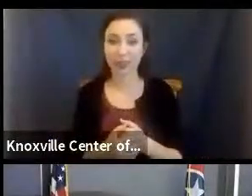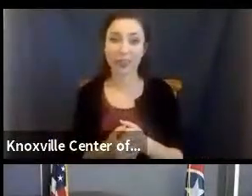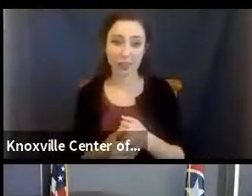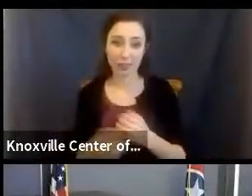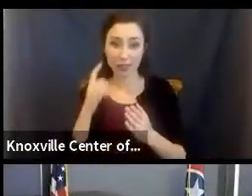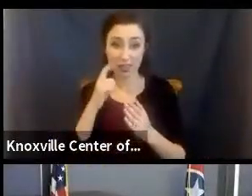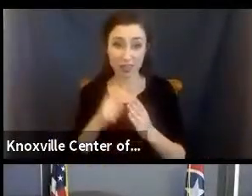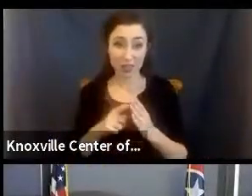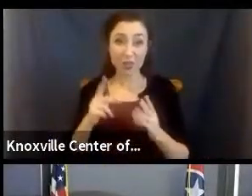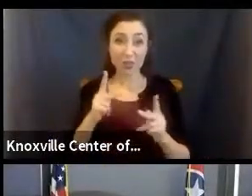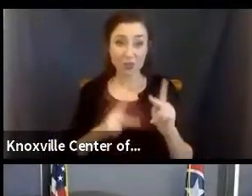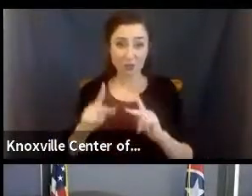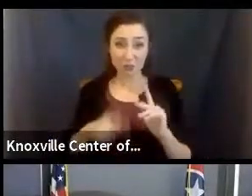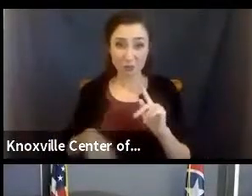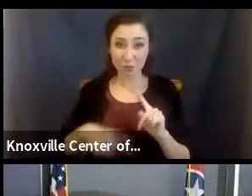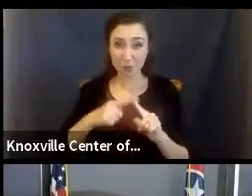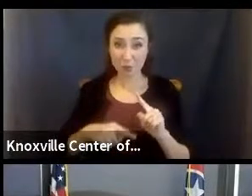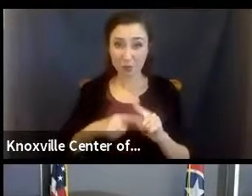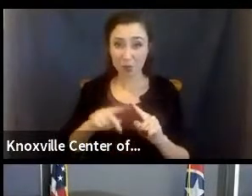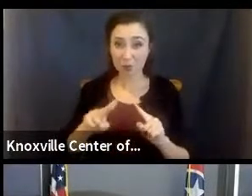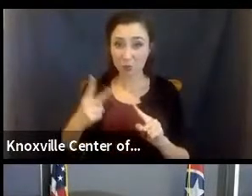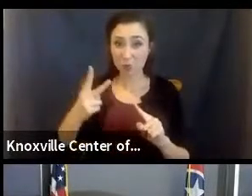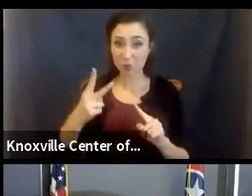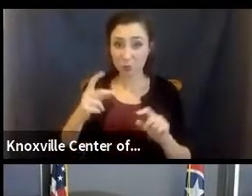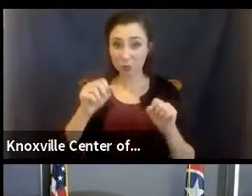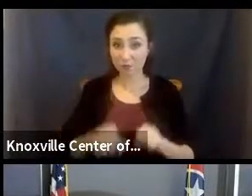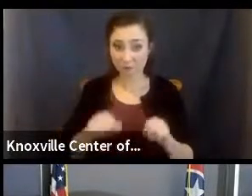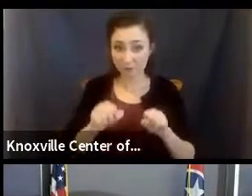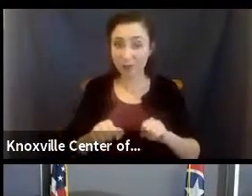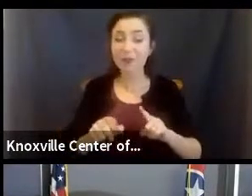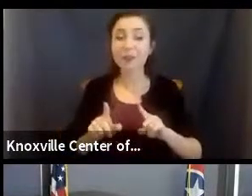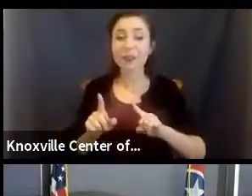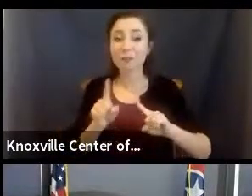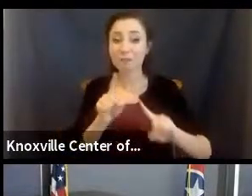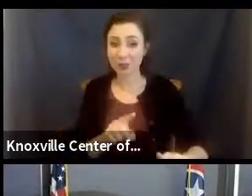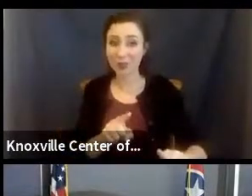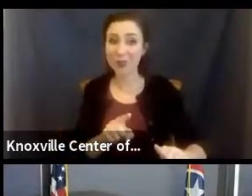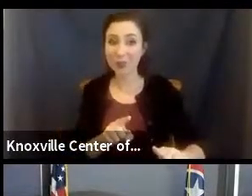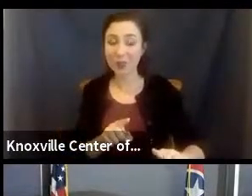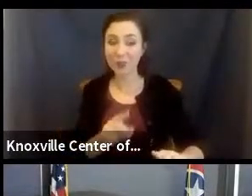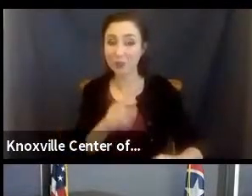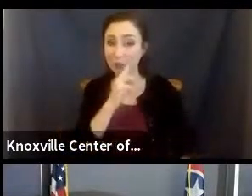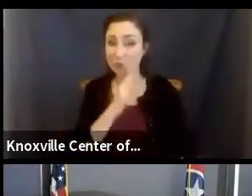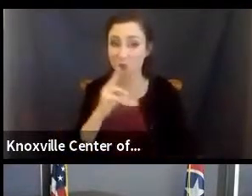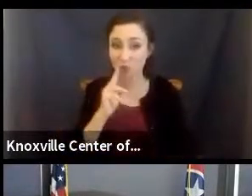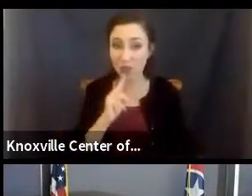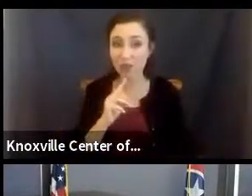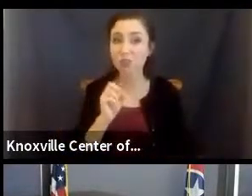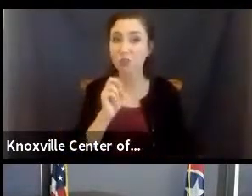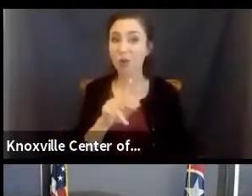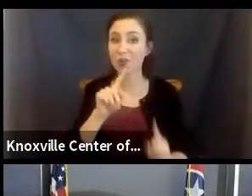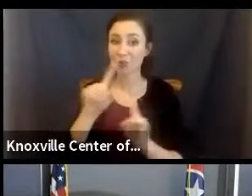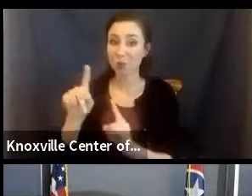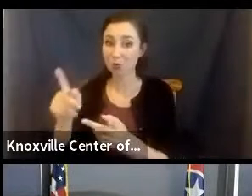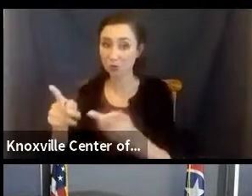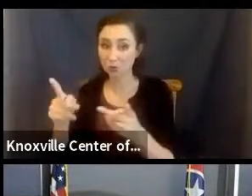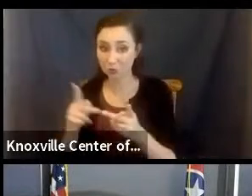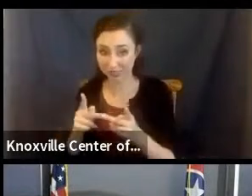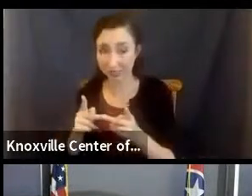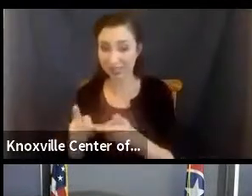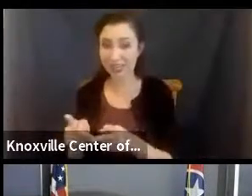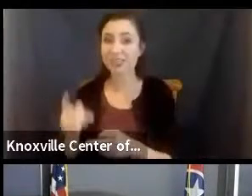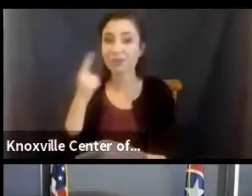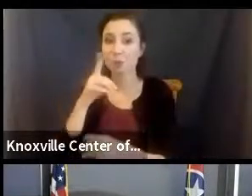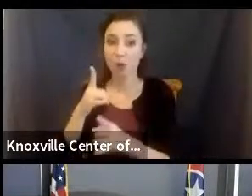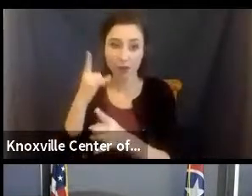that were actually positive were twice as likely to have either dined inside a dining establishment or gone somewhere to drink inside an establishment,